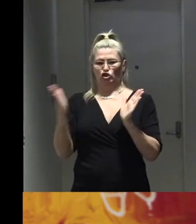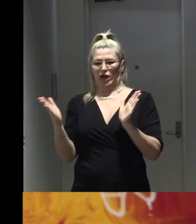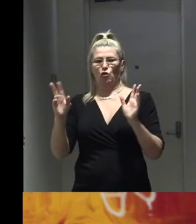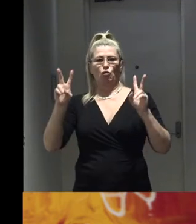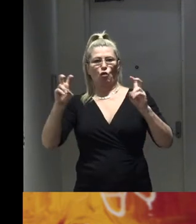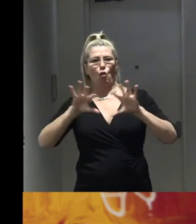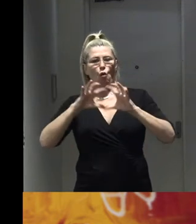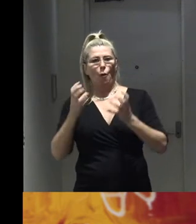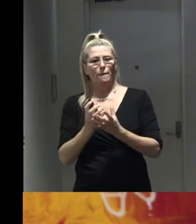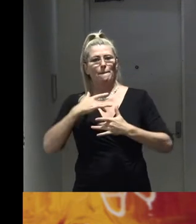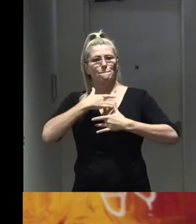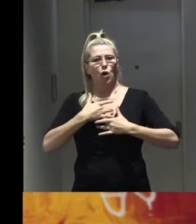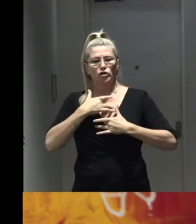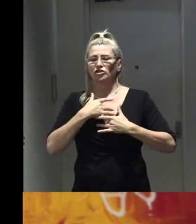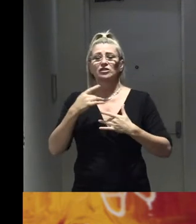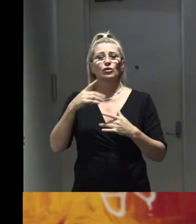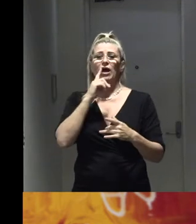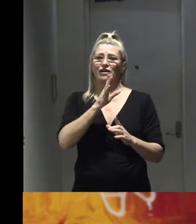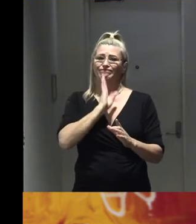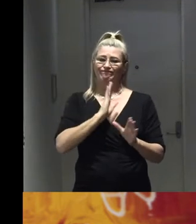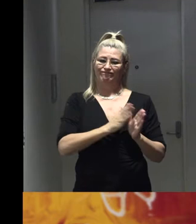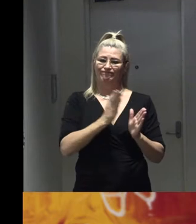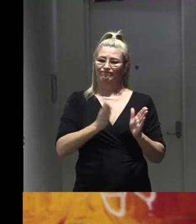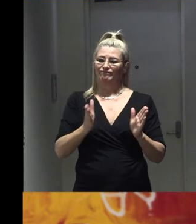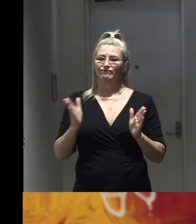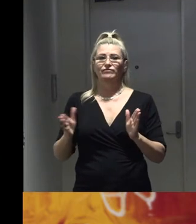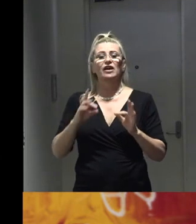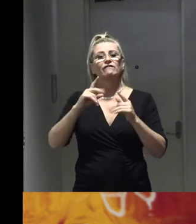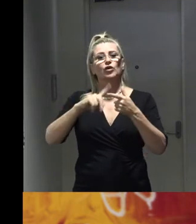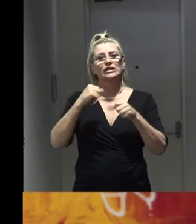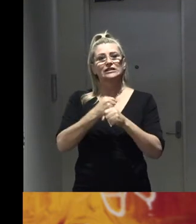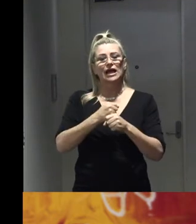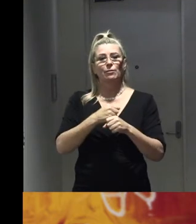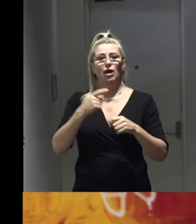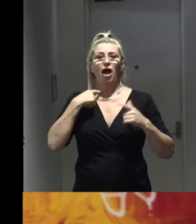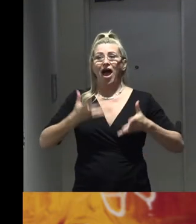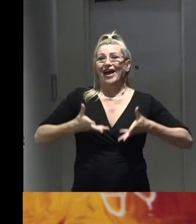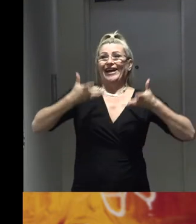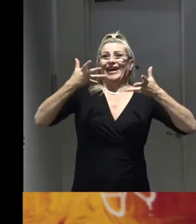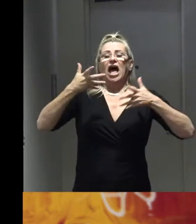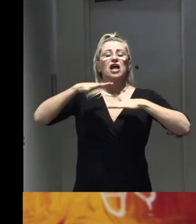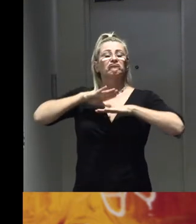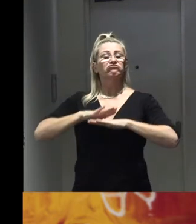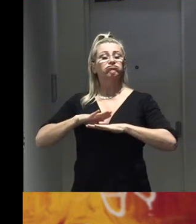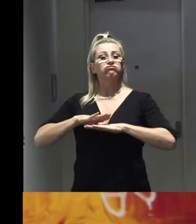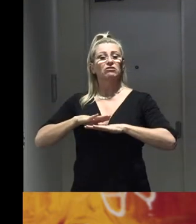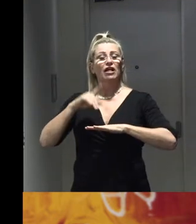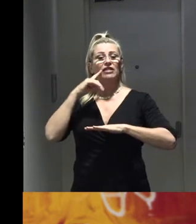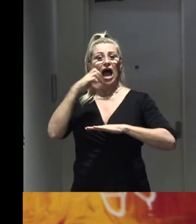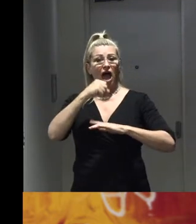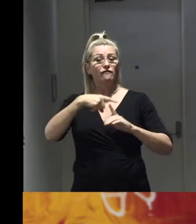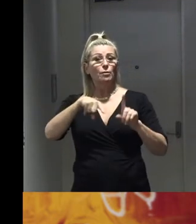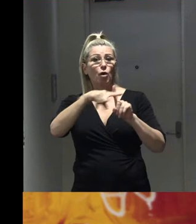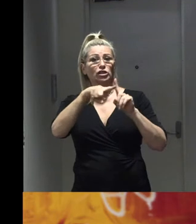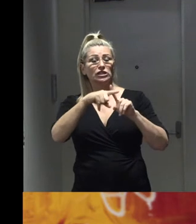categorisations, emotions are typically discrete. For example, elation and contentment each represent positive